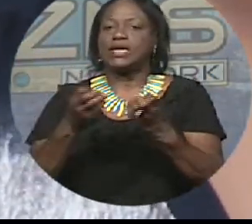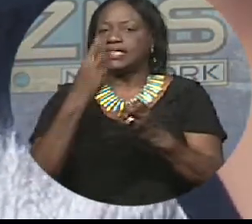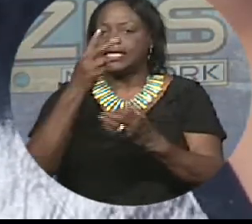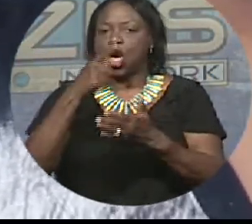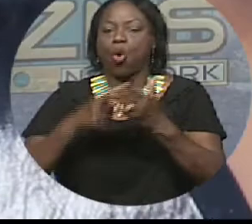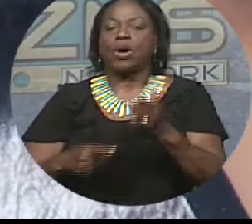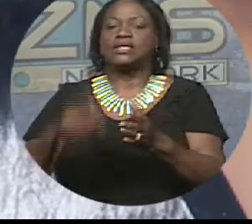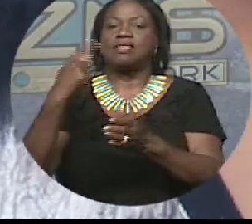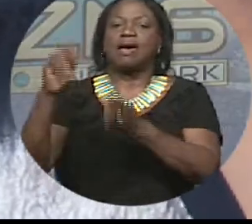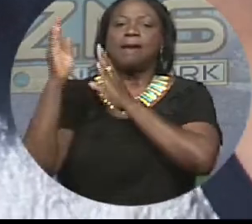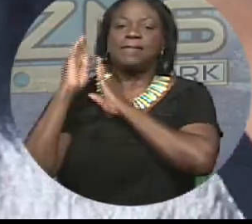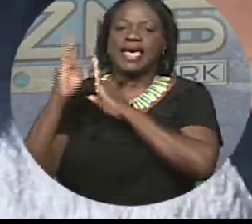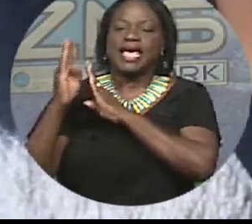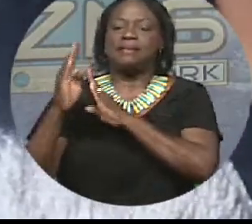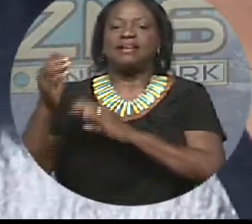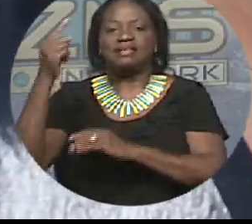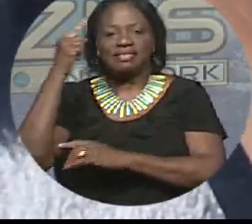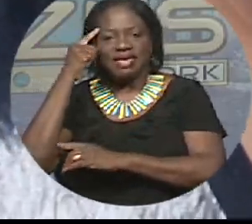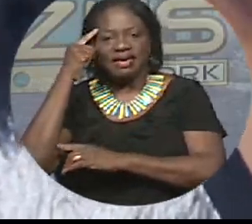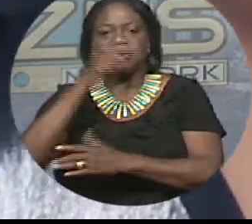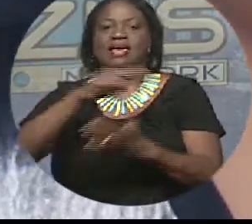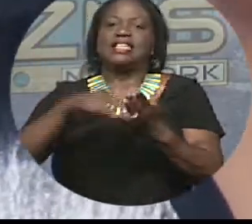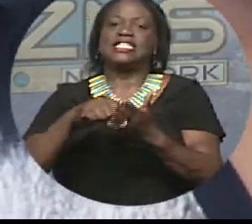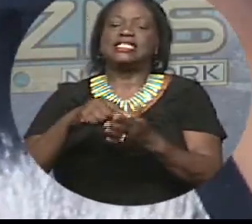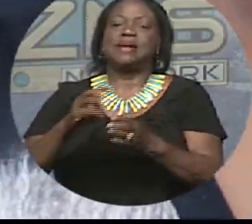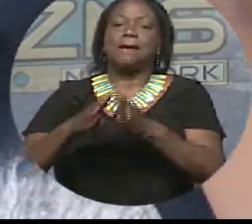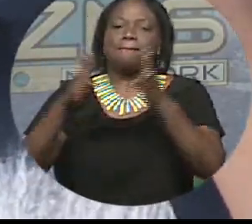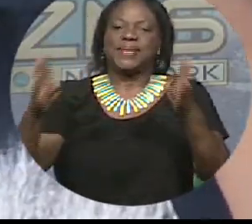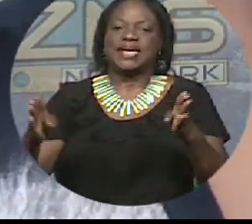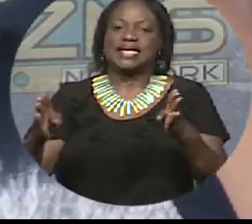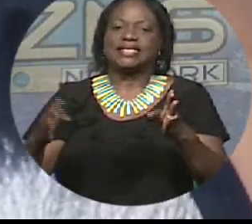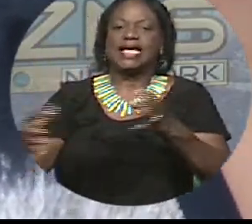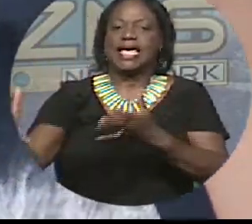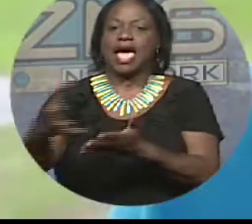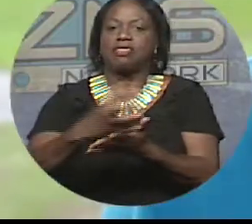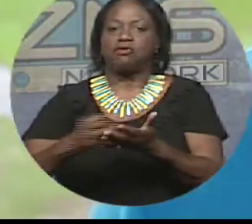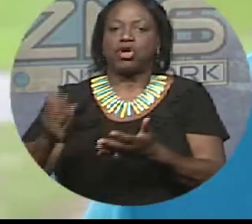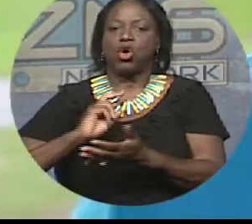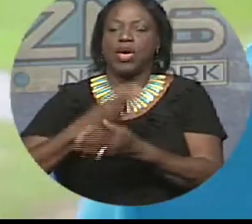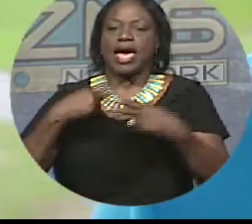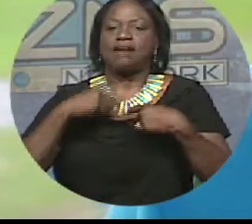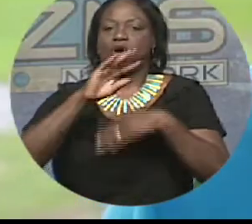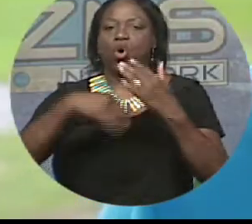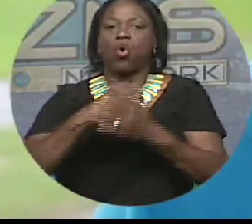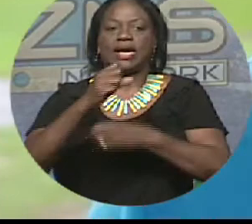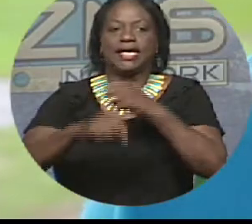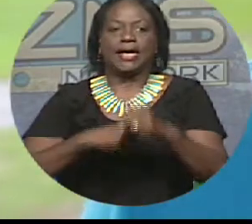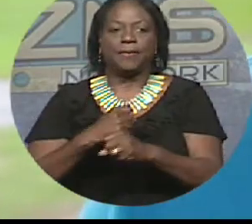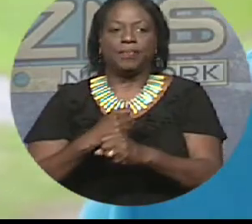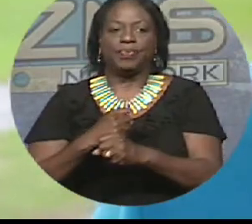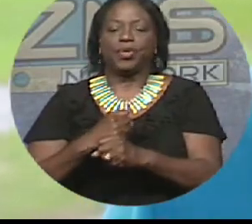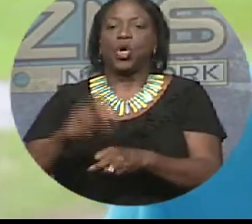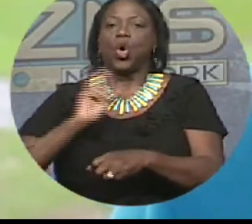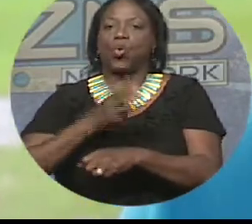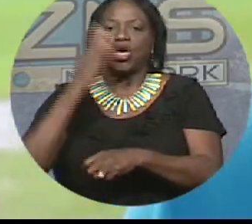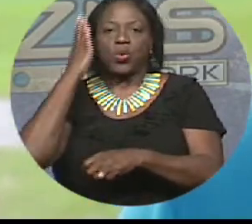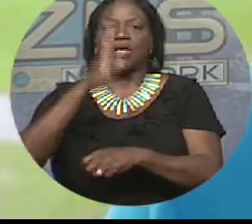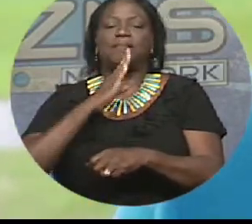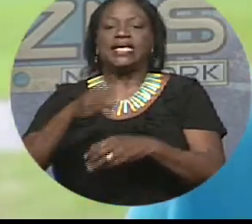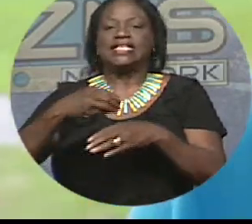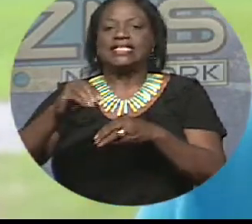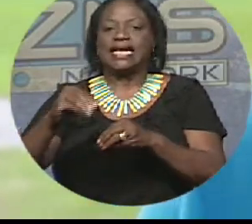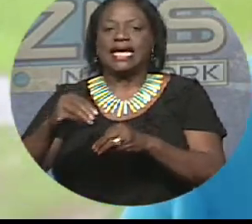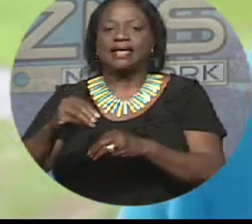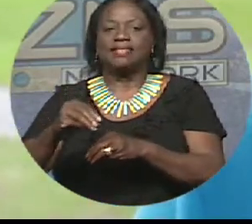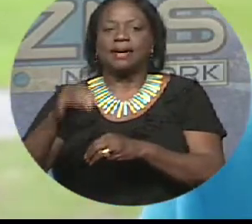because, you know, this is the biggest gathering that we have, you know, all year. We will be selling the bling bling items, but the children